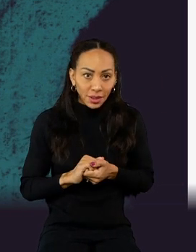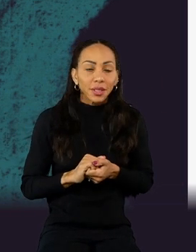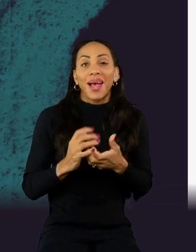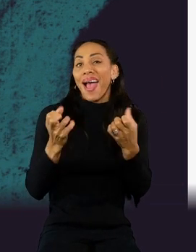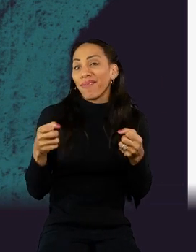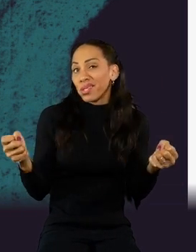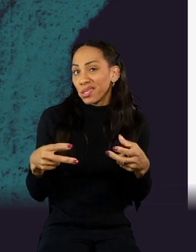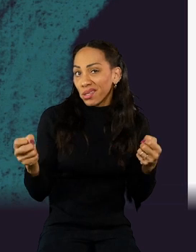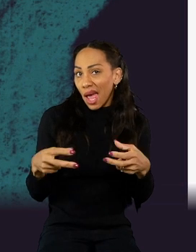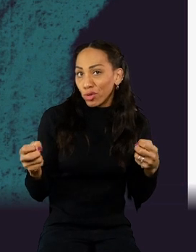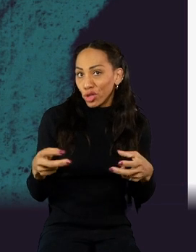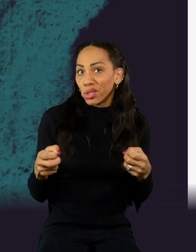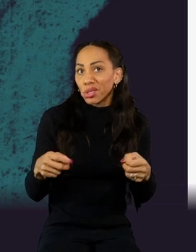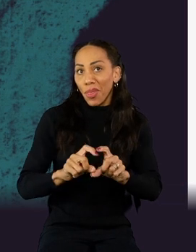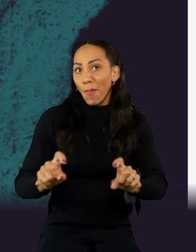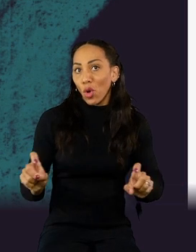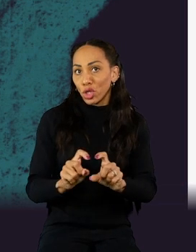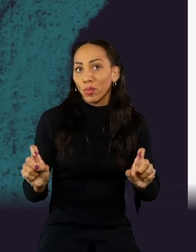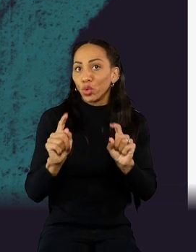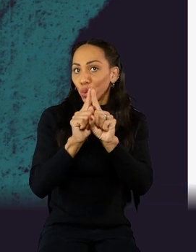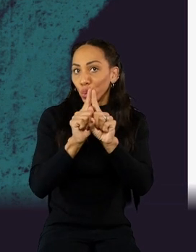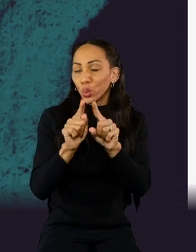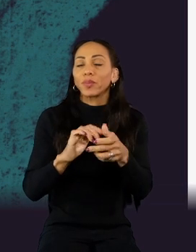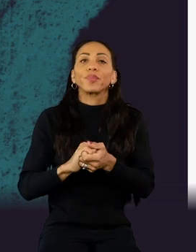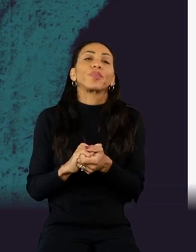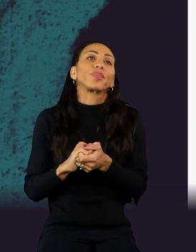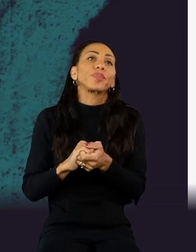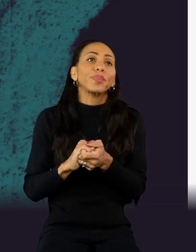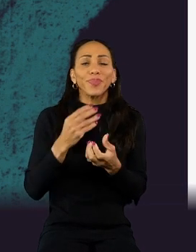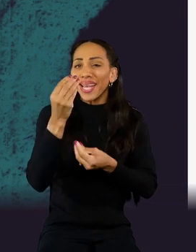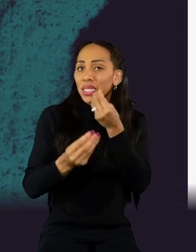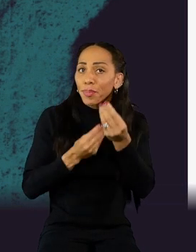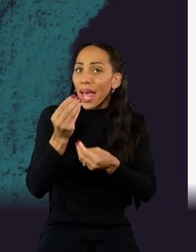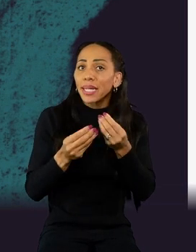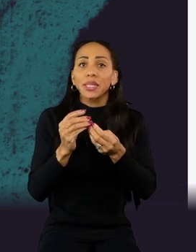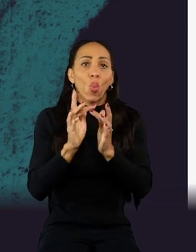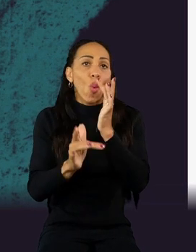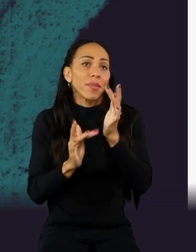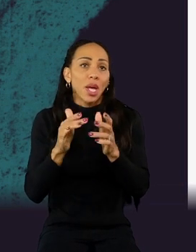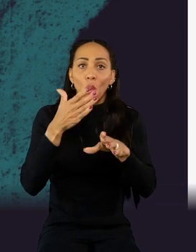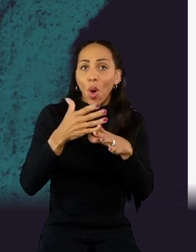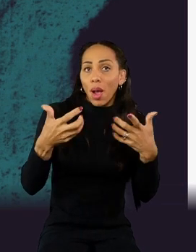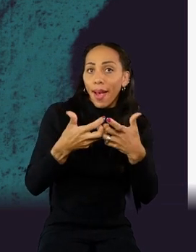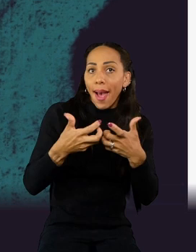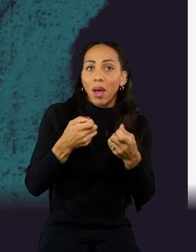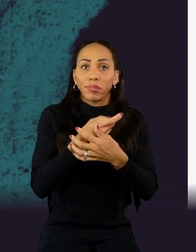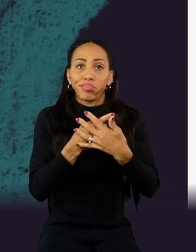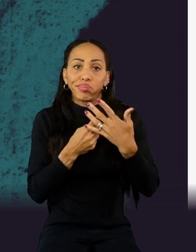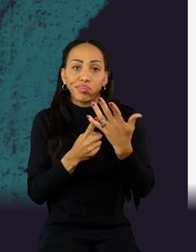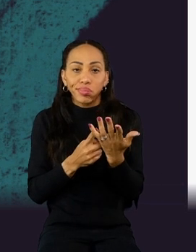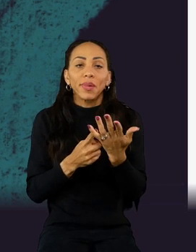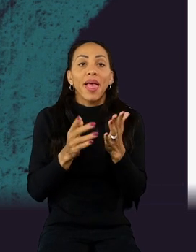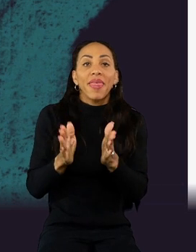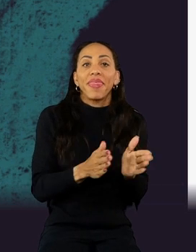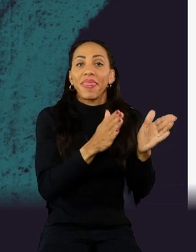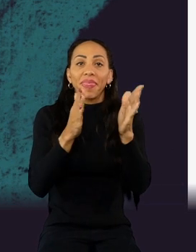interpreting the BSL into spoken English. There's also subtitles, also captions at the bottom. And it talks you through